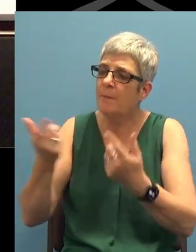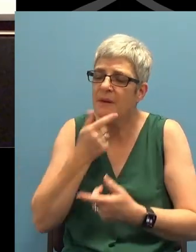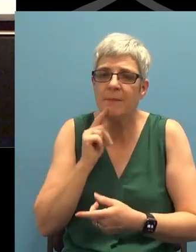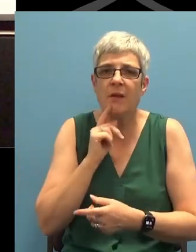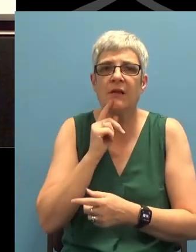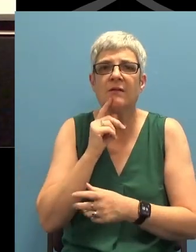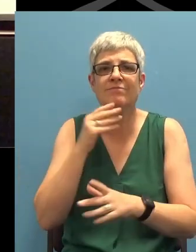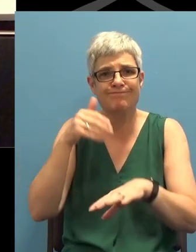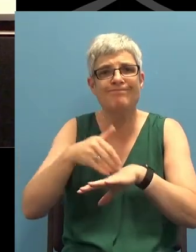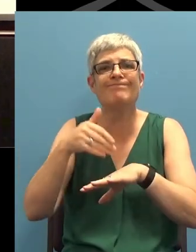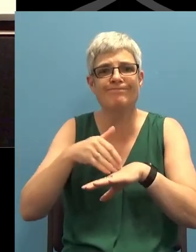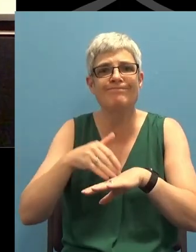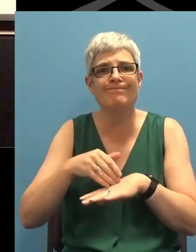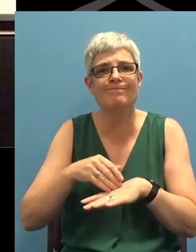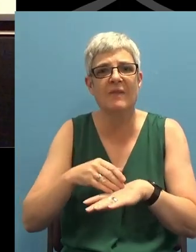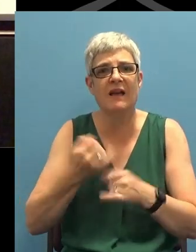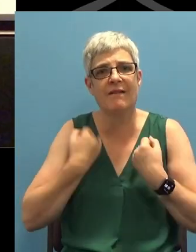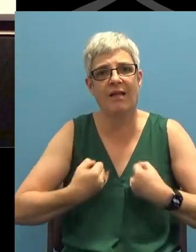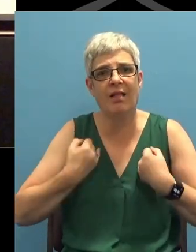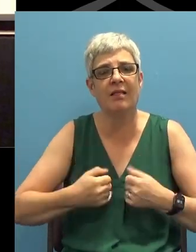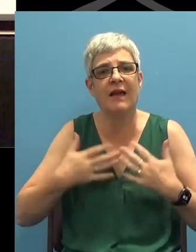in the time of coronavirus.